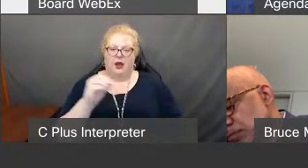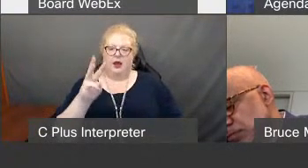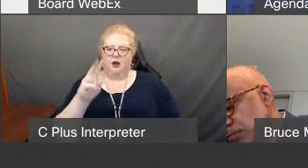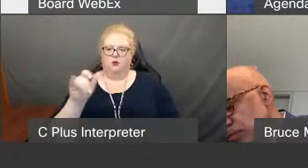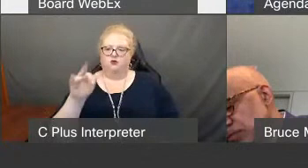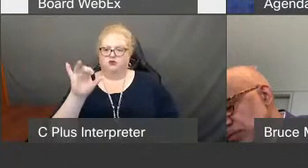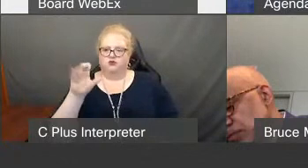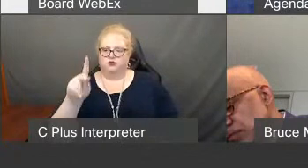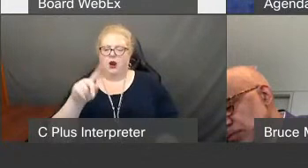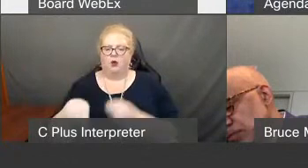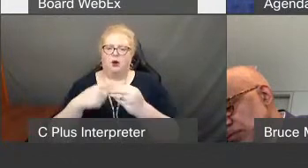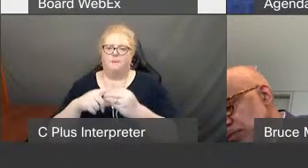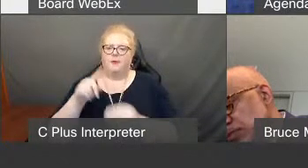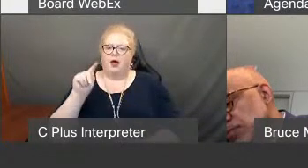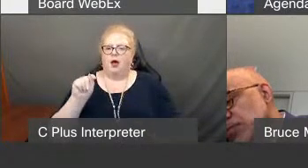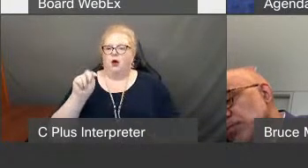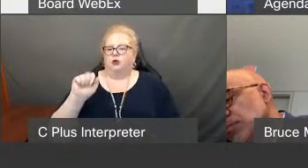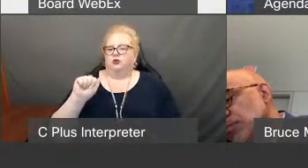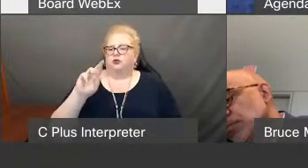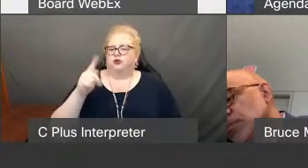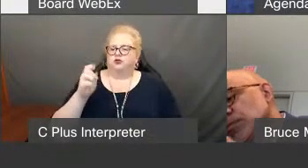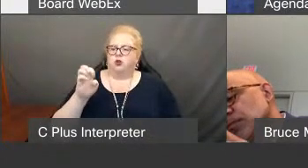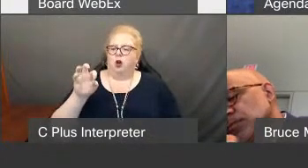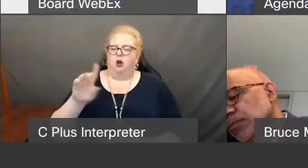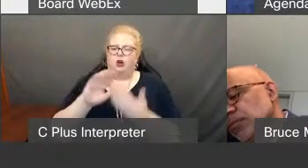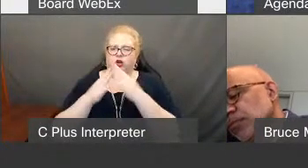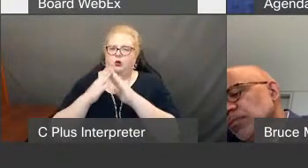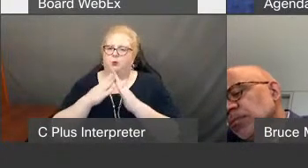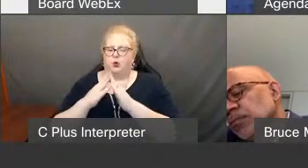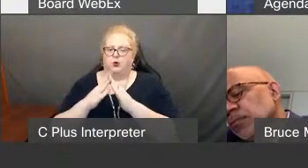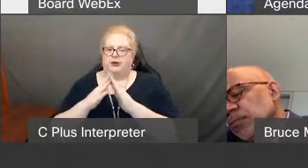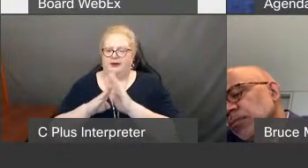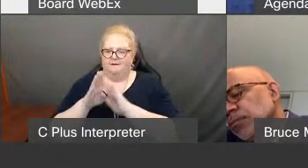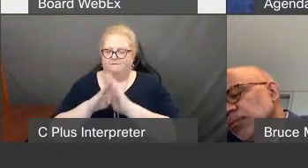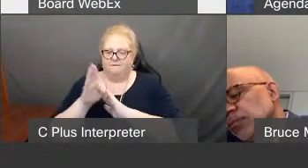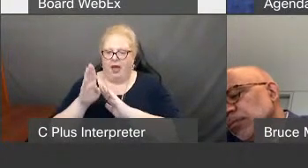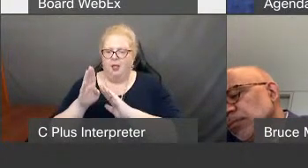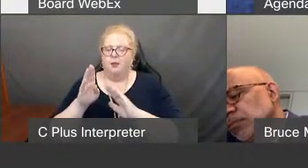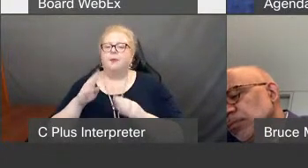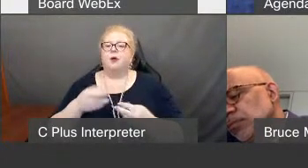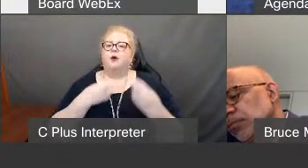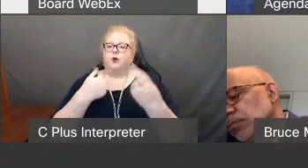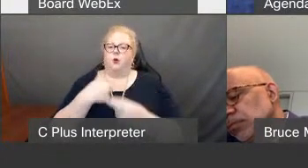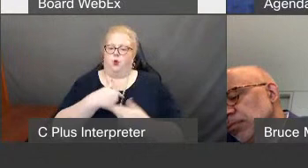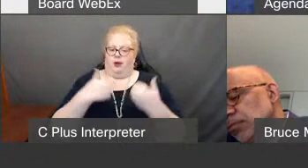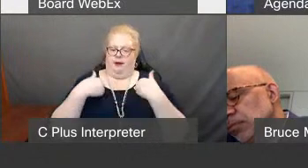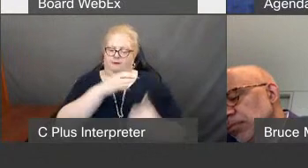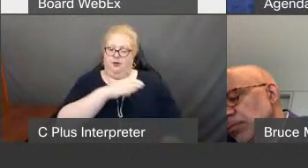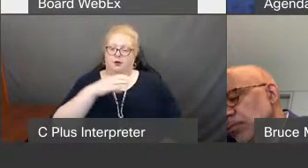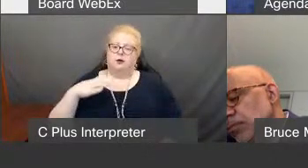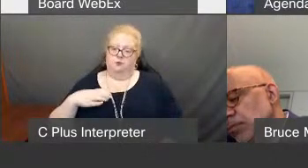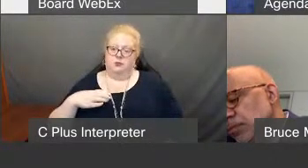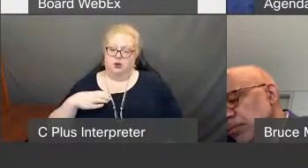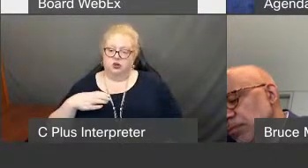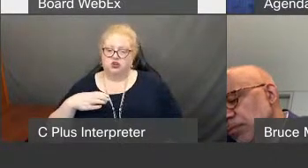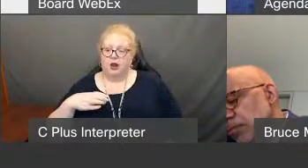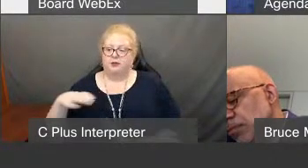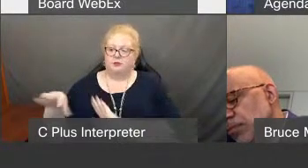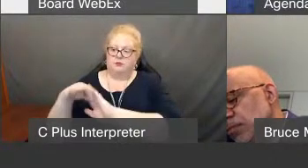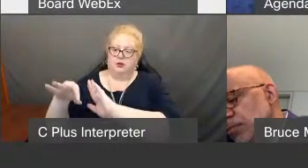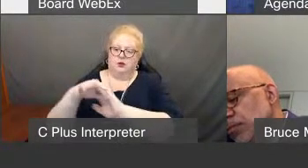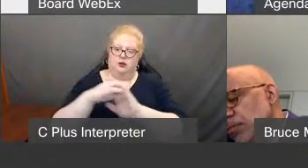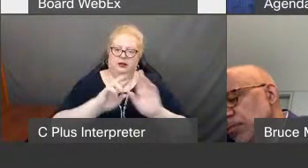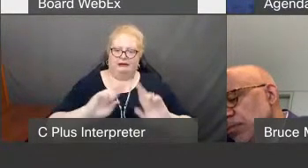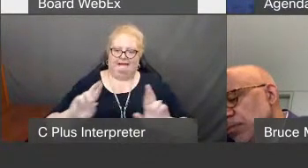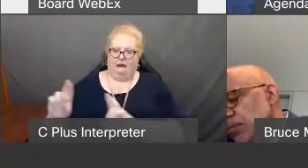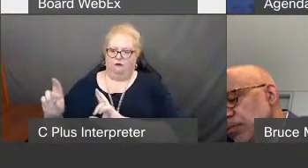community development resolution. I know we have a commission that's being formed, so I think it would be a good